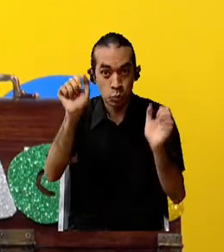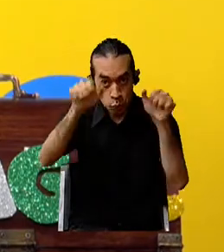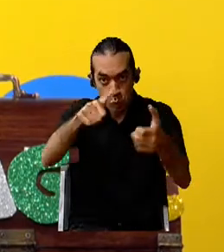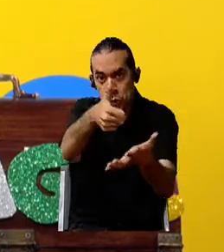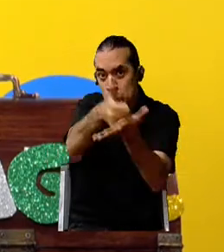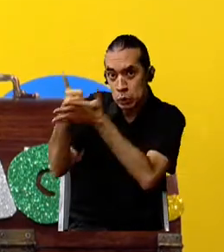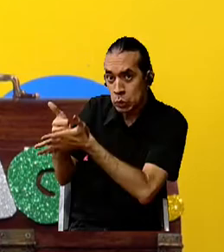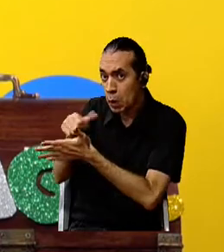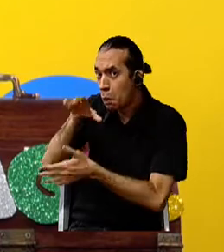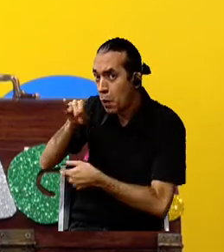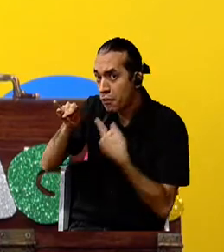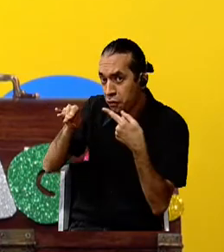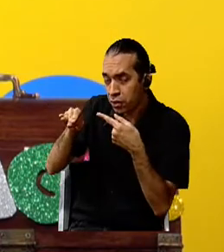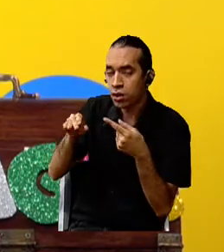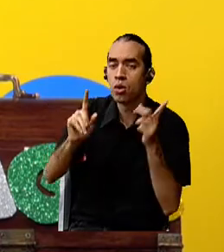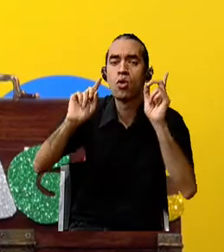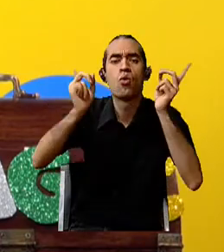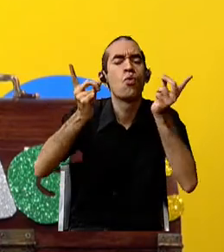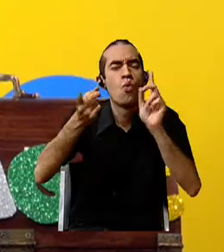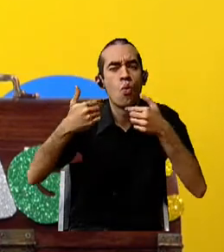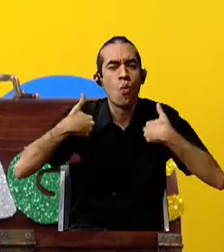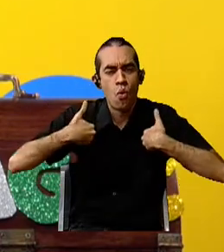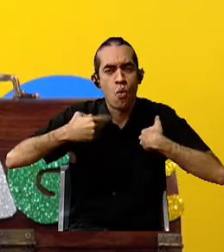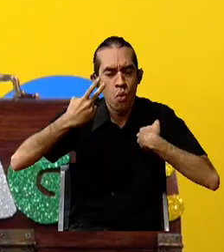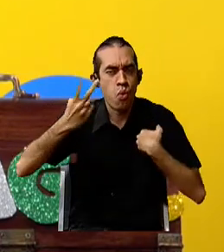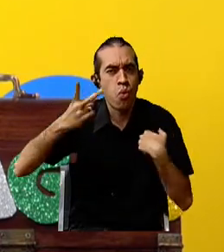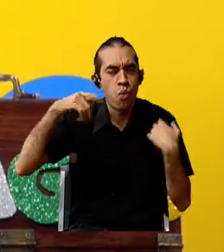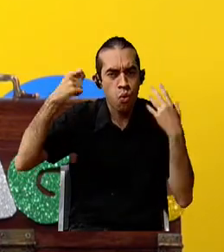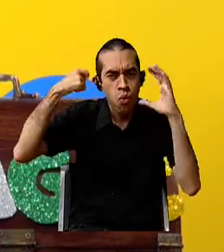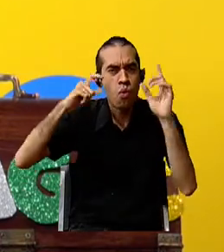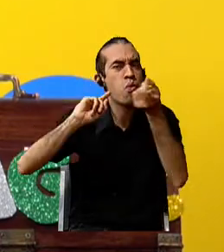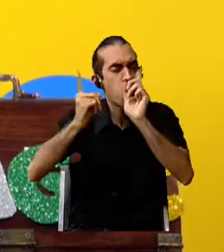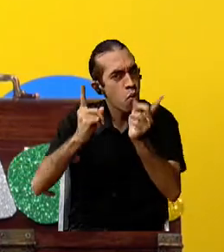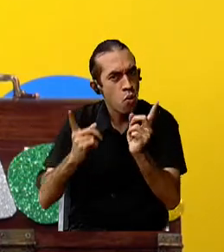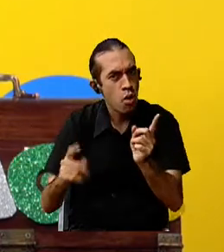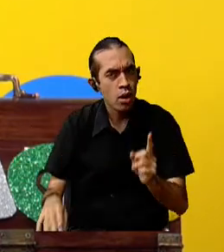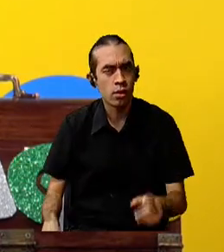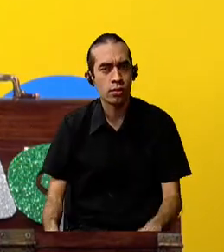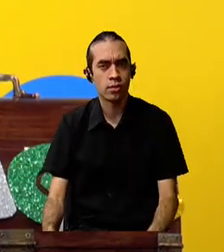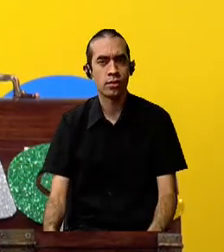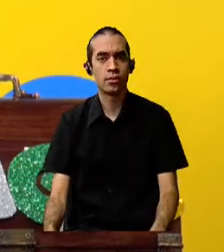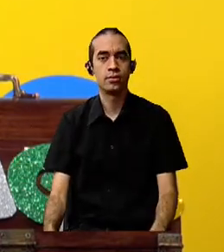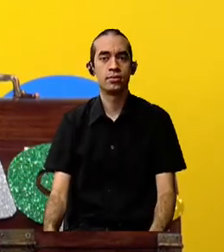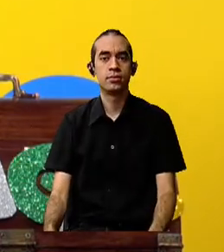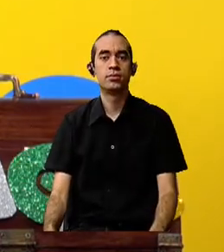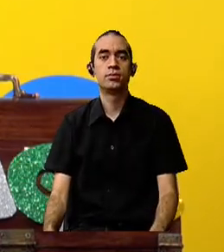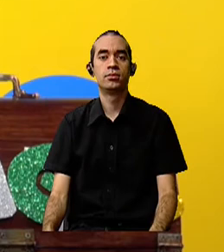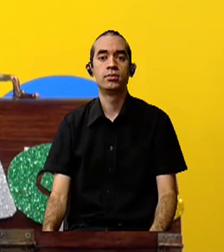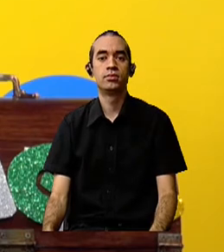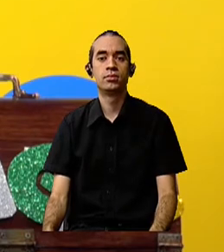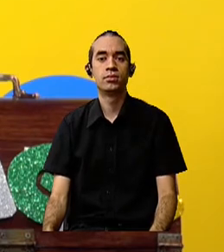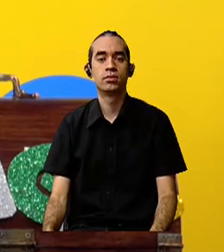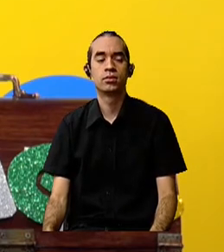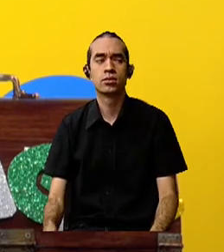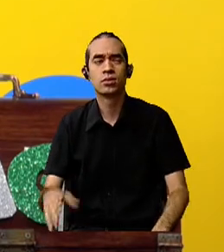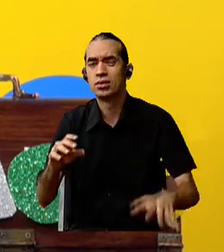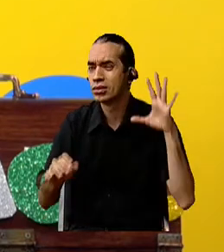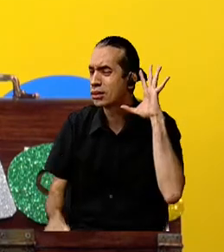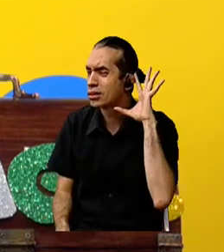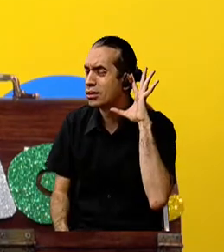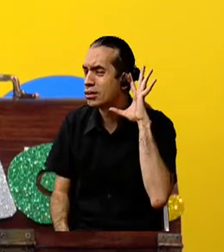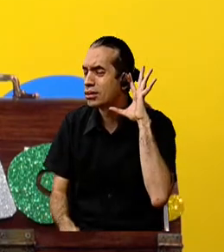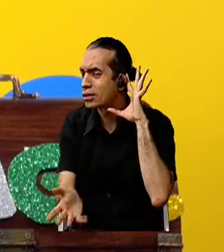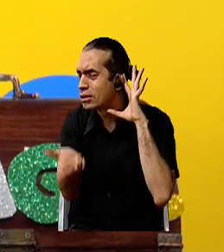help Chuli? What animals did you see in those videos? I can't hear you.